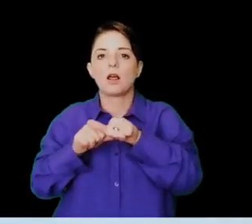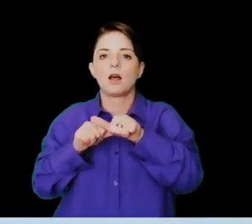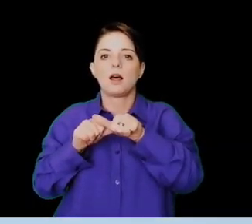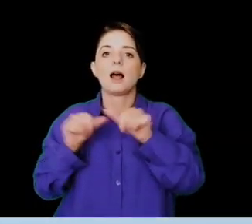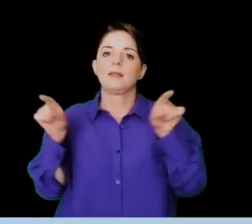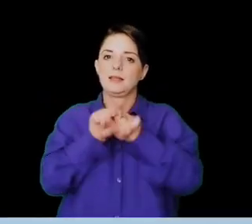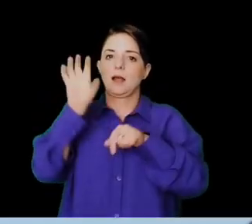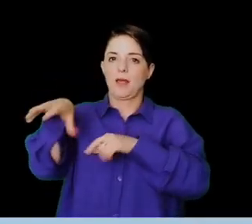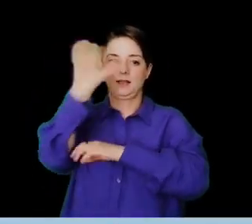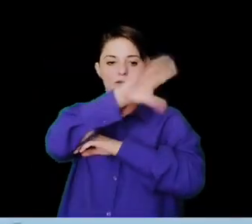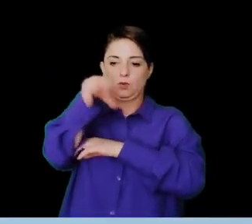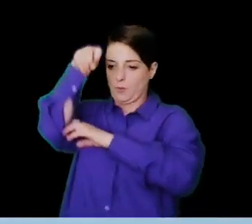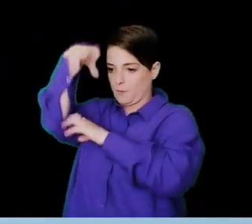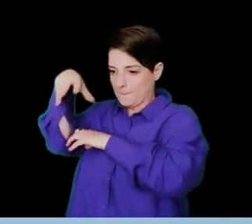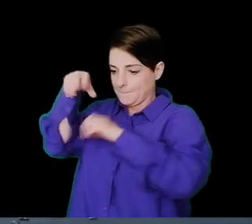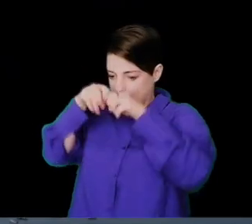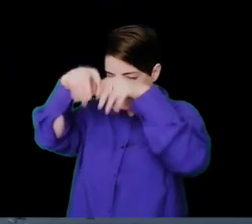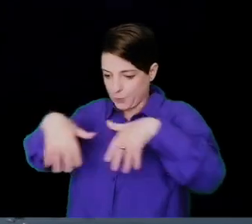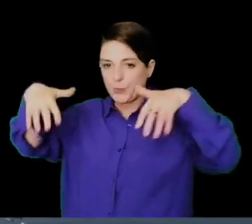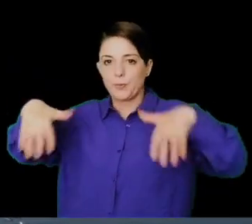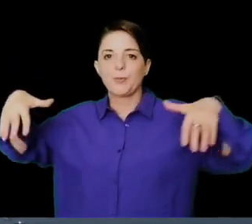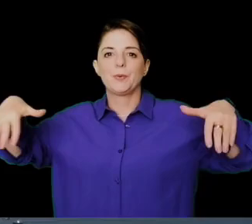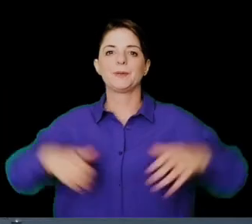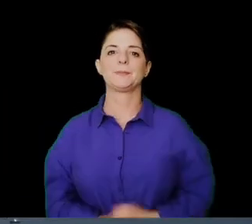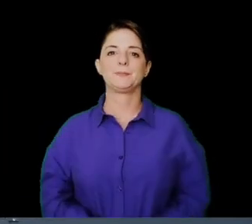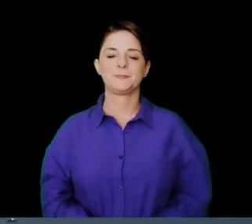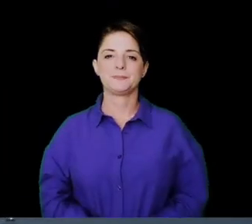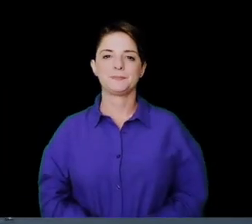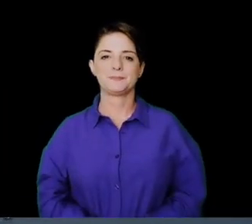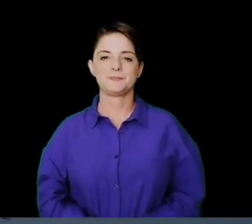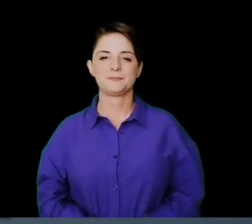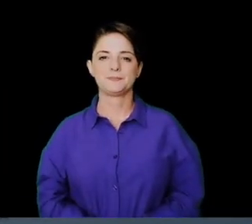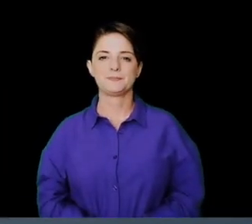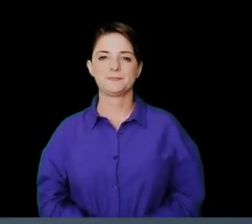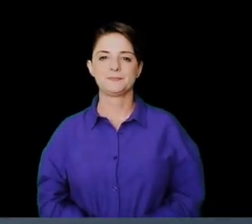and then actually deploy them on the reef out in the middle of the harbour.